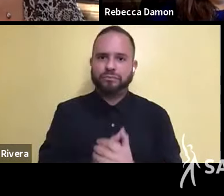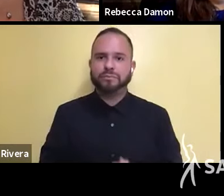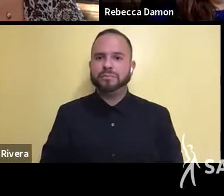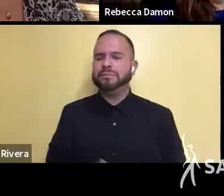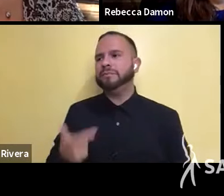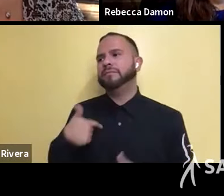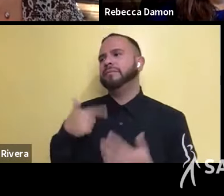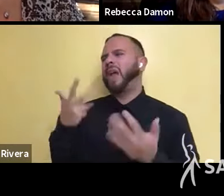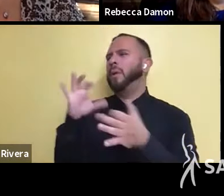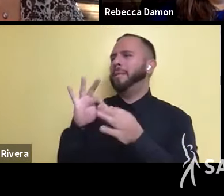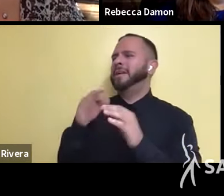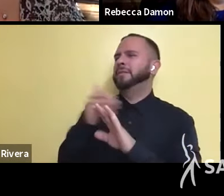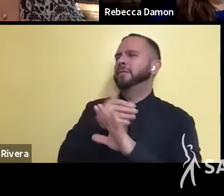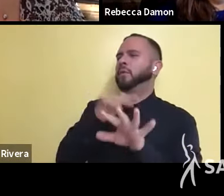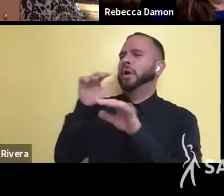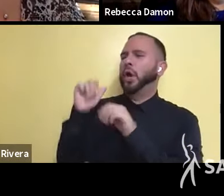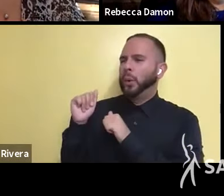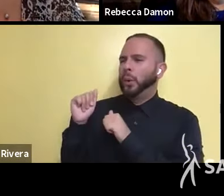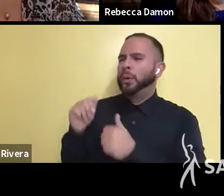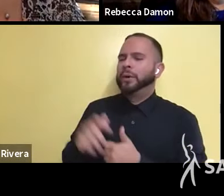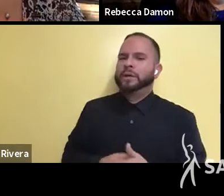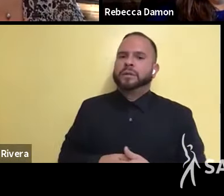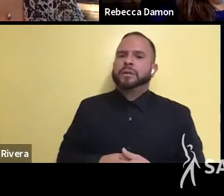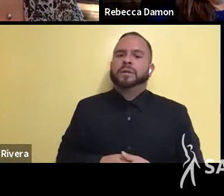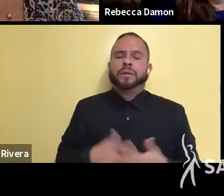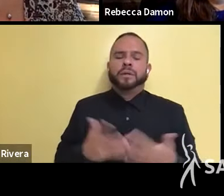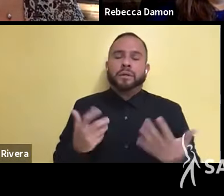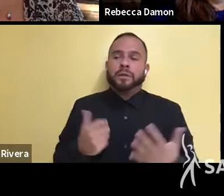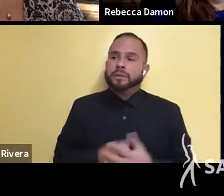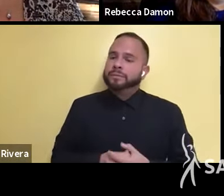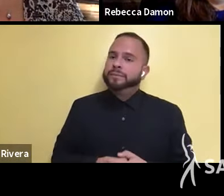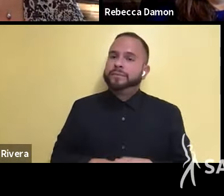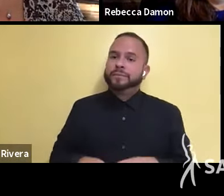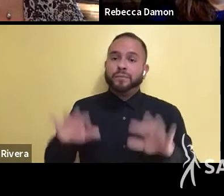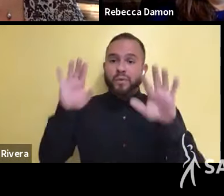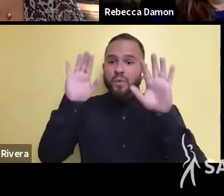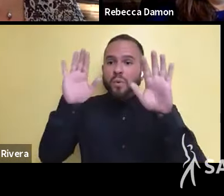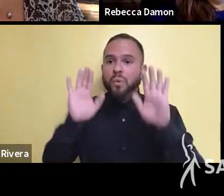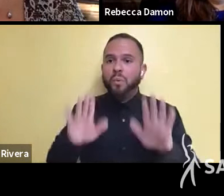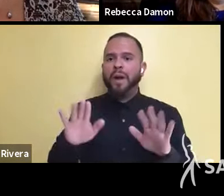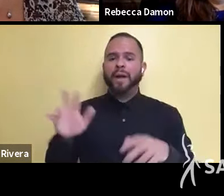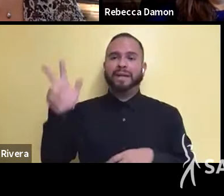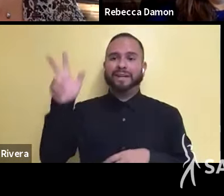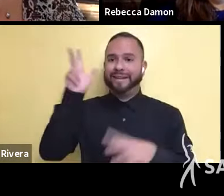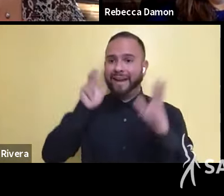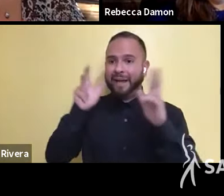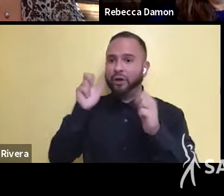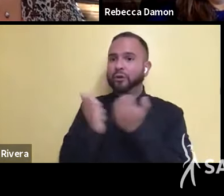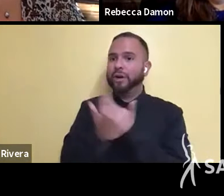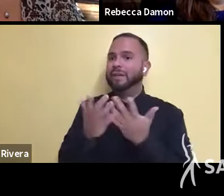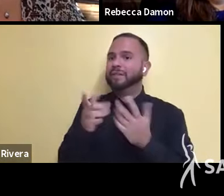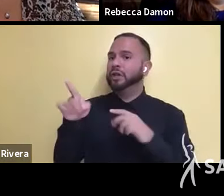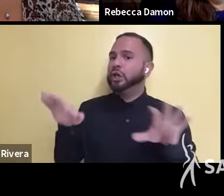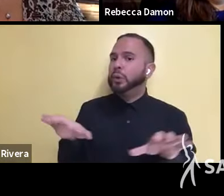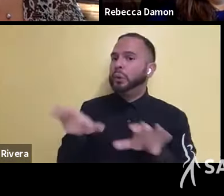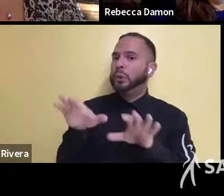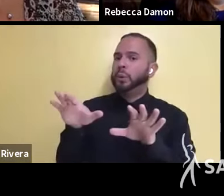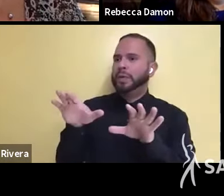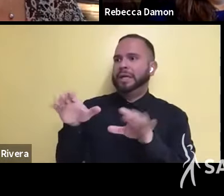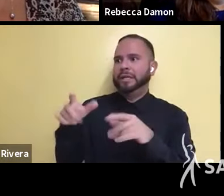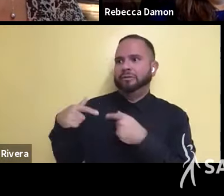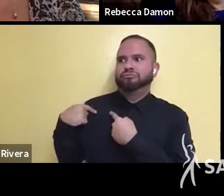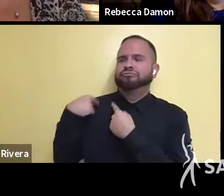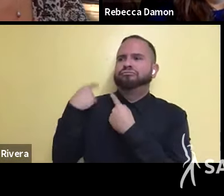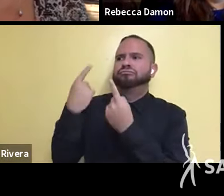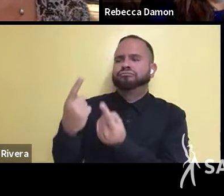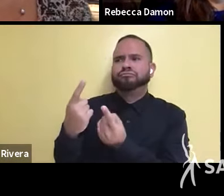we go, it's so great to be hearing all the work that you're trying to put forward that really